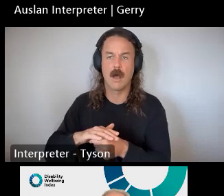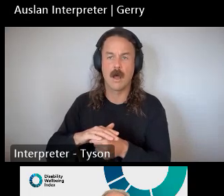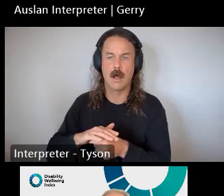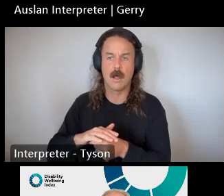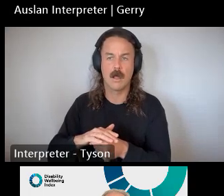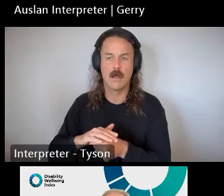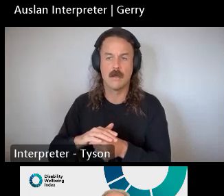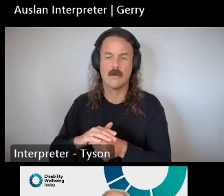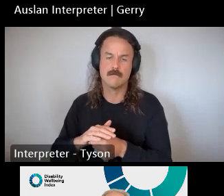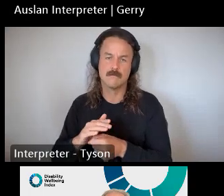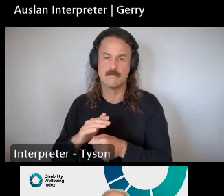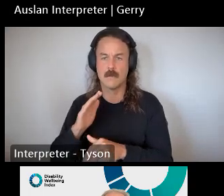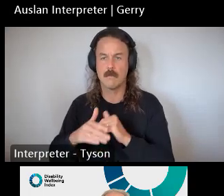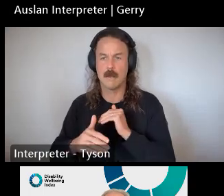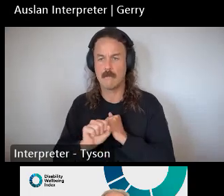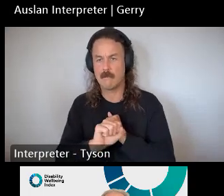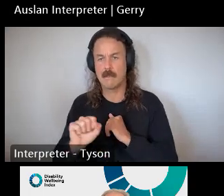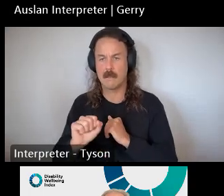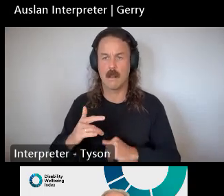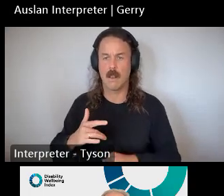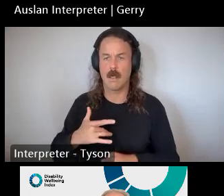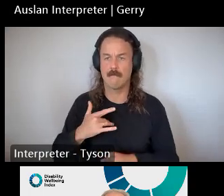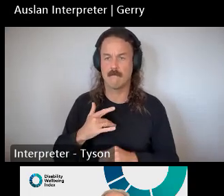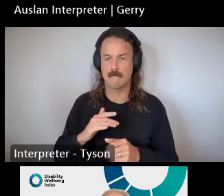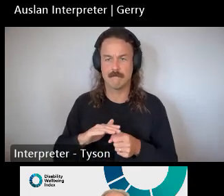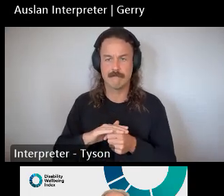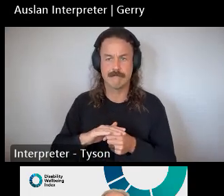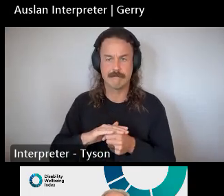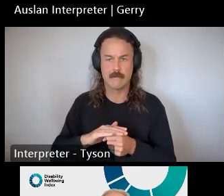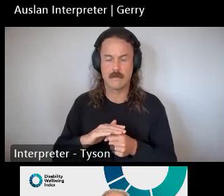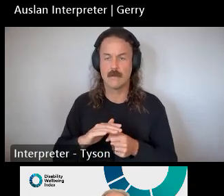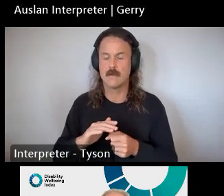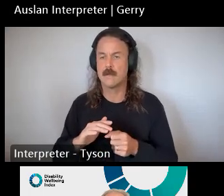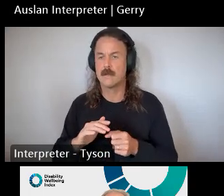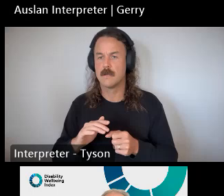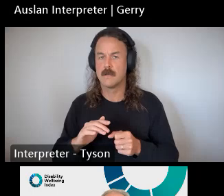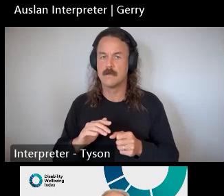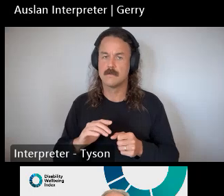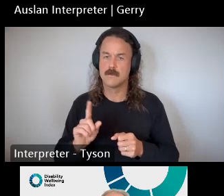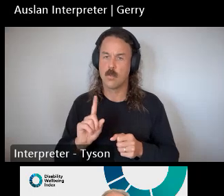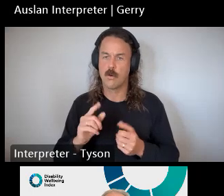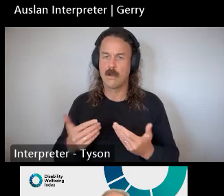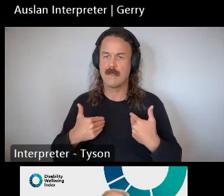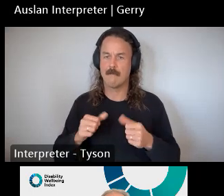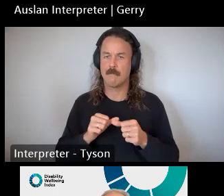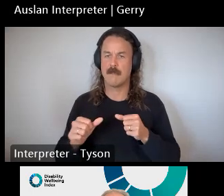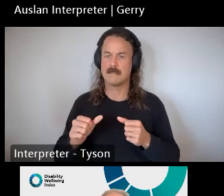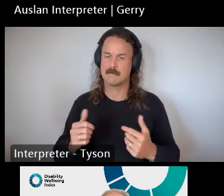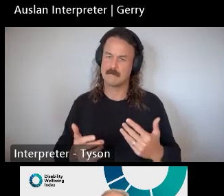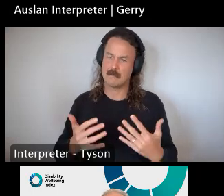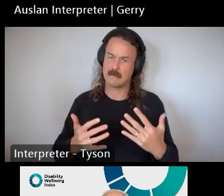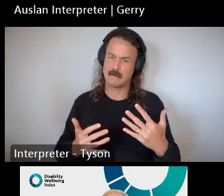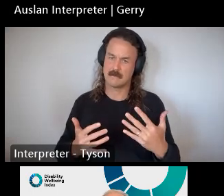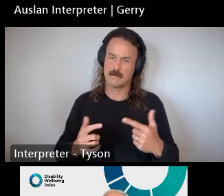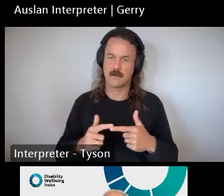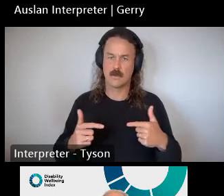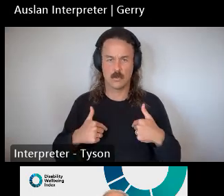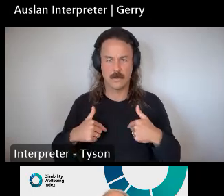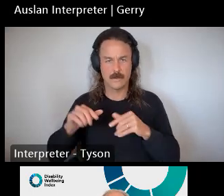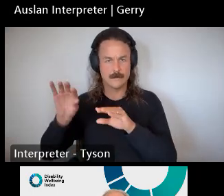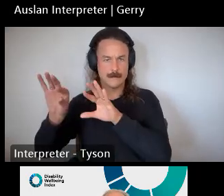domains. So based on all those information, we're coming out with a set of potential options to be chosen as the key items.